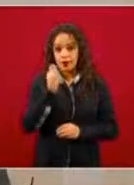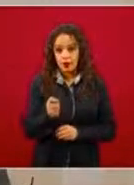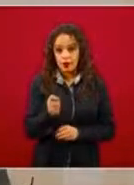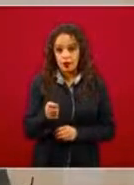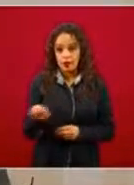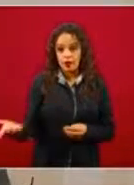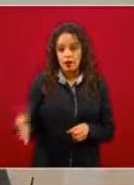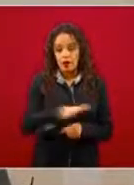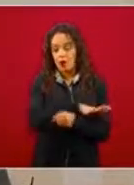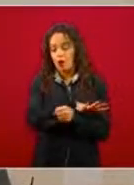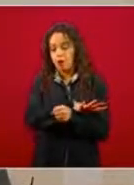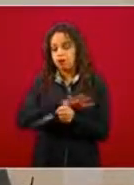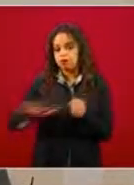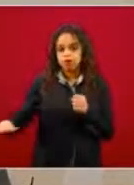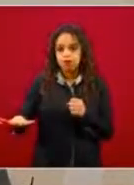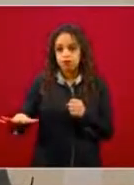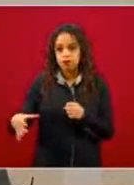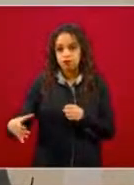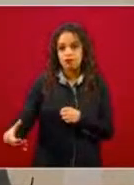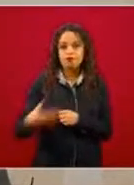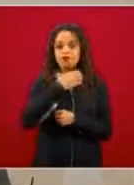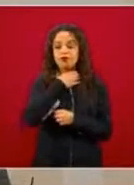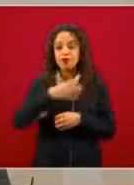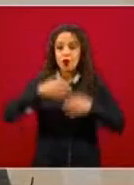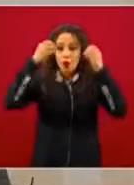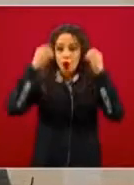of people who may need it. And then number three would be